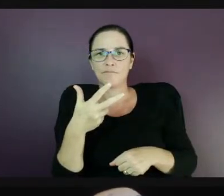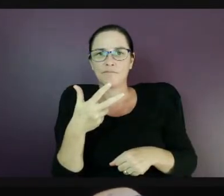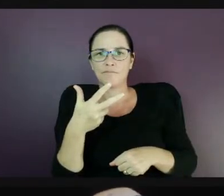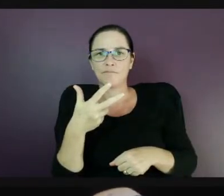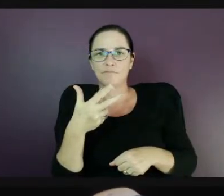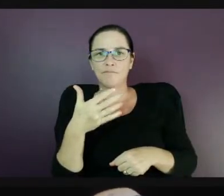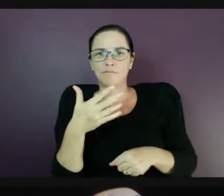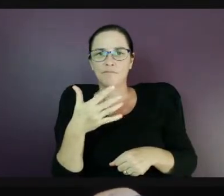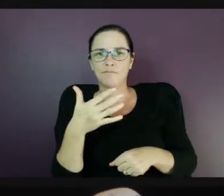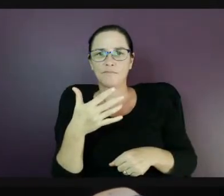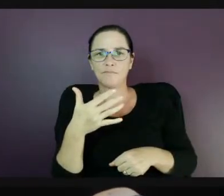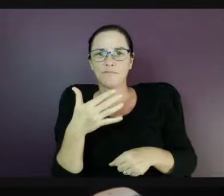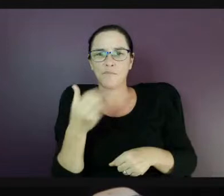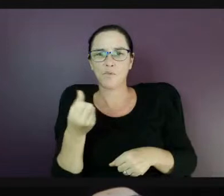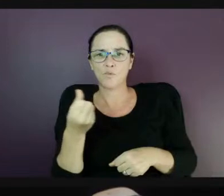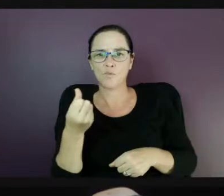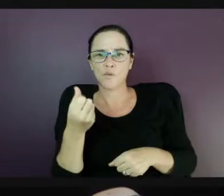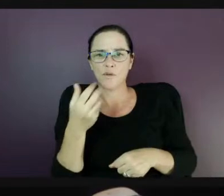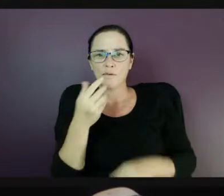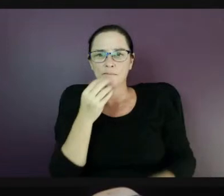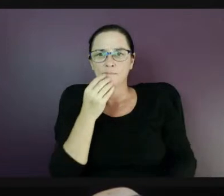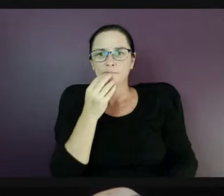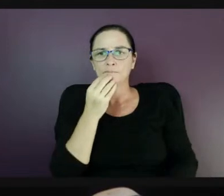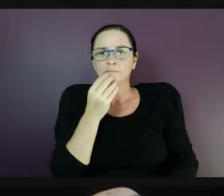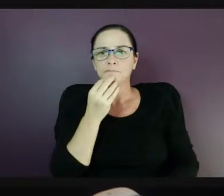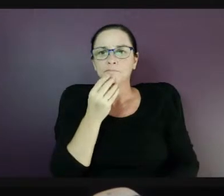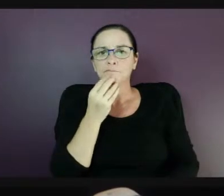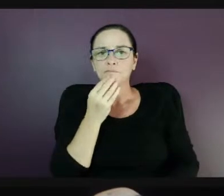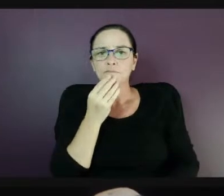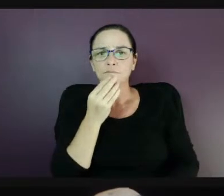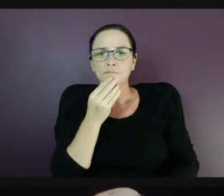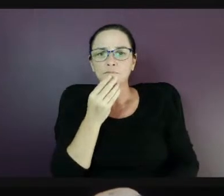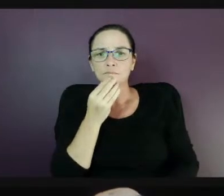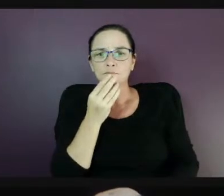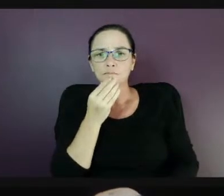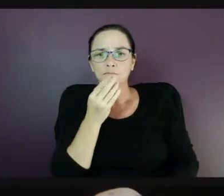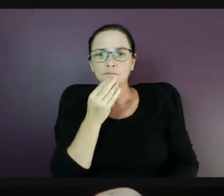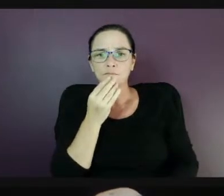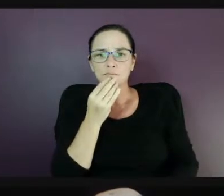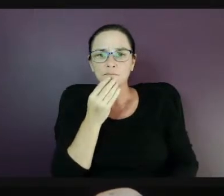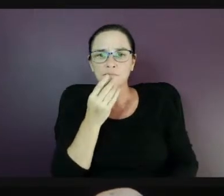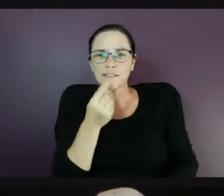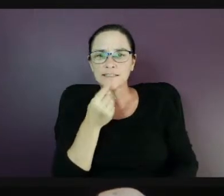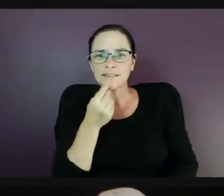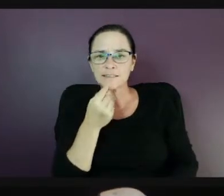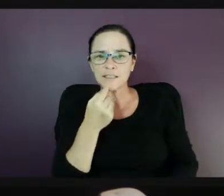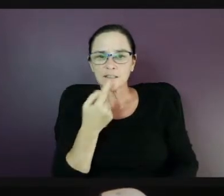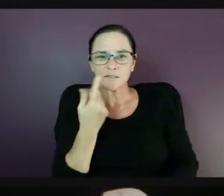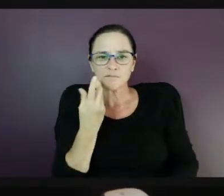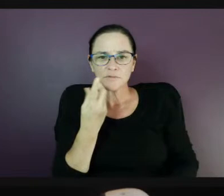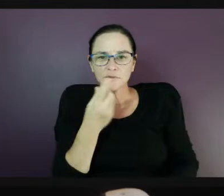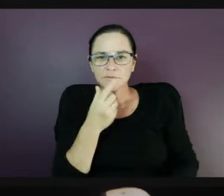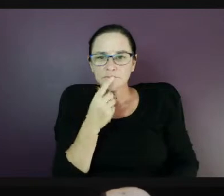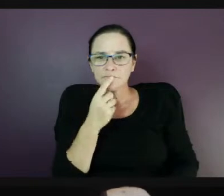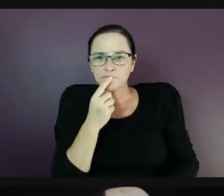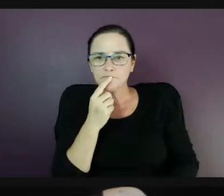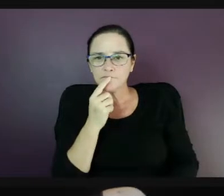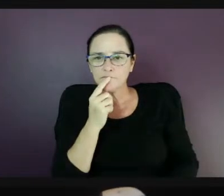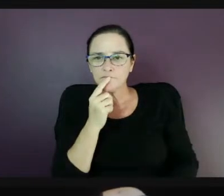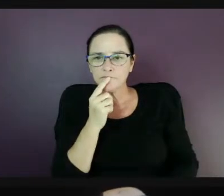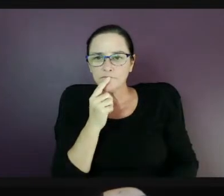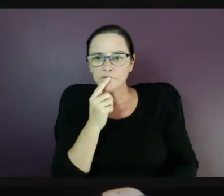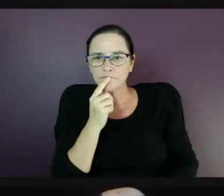It's the. What doesn't it say? It's in here somewhere. I forget which part of the article it's in. Here we go.